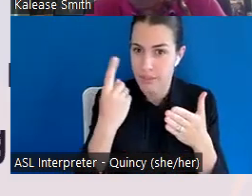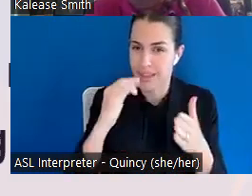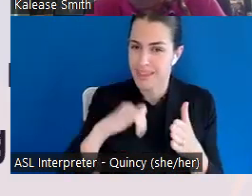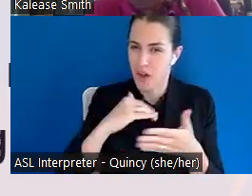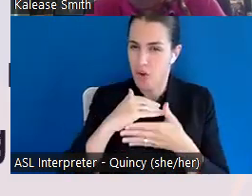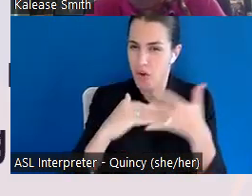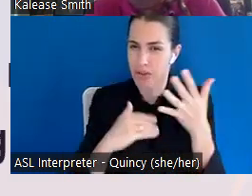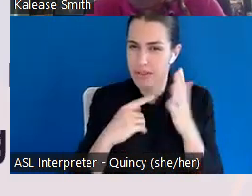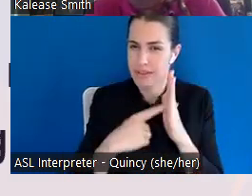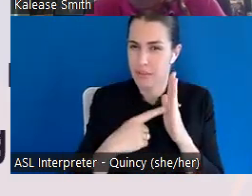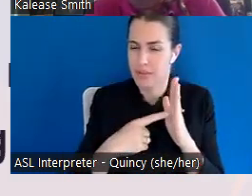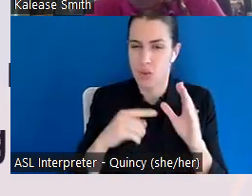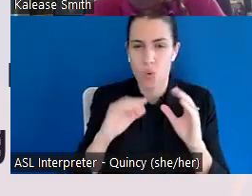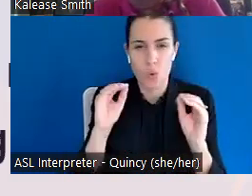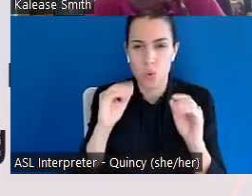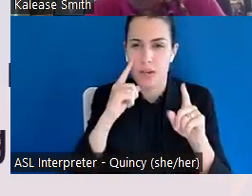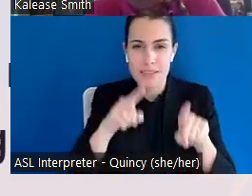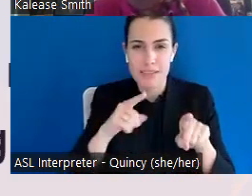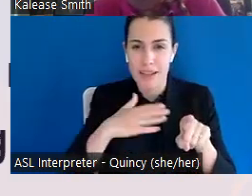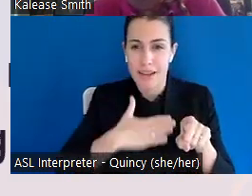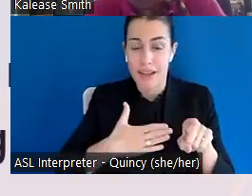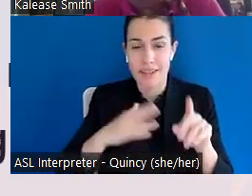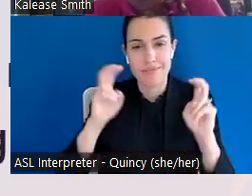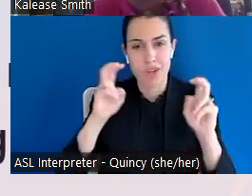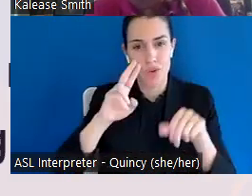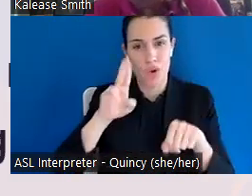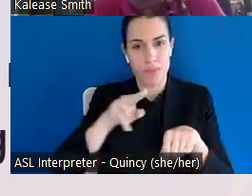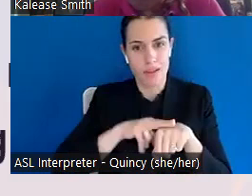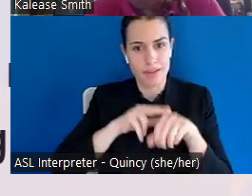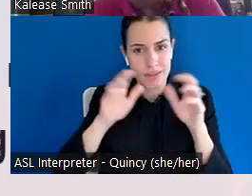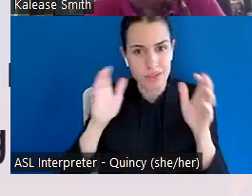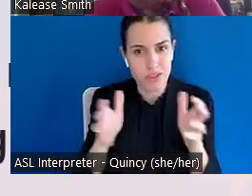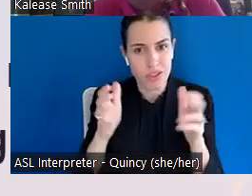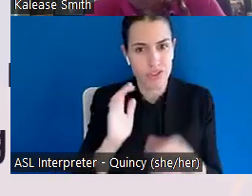ways that a lack of consent is normalized or even encouraged in our society.